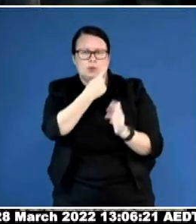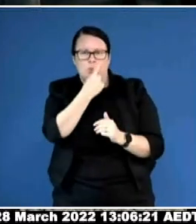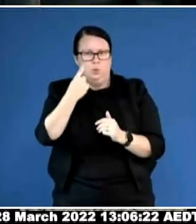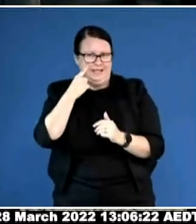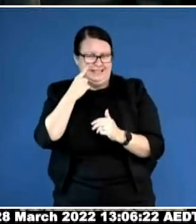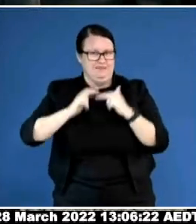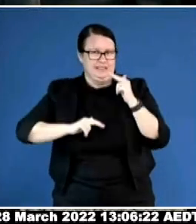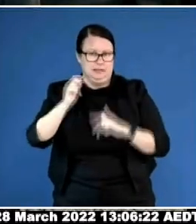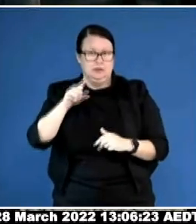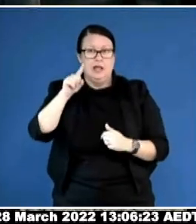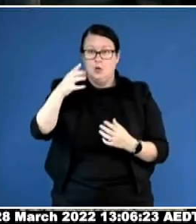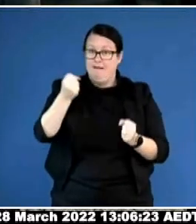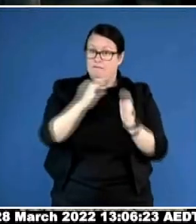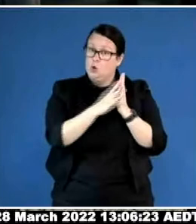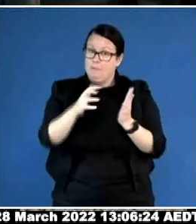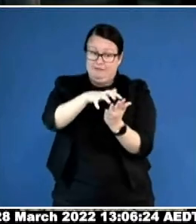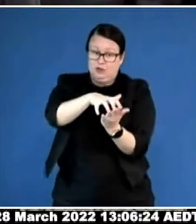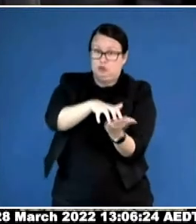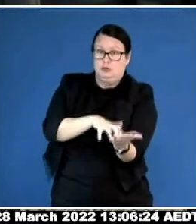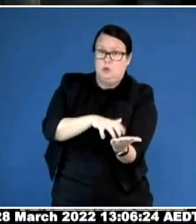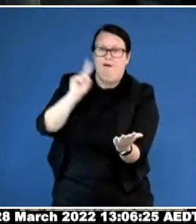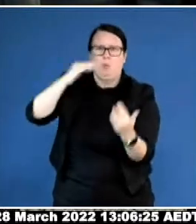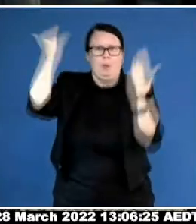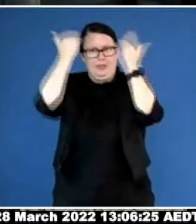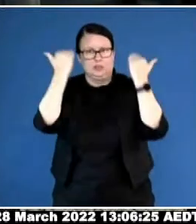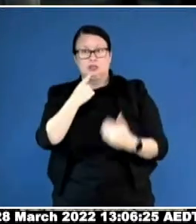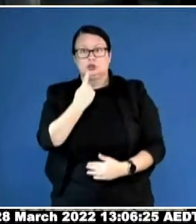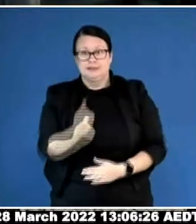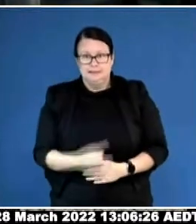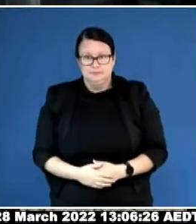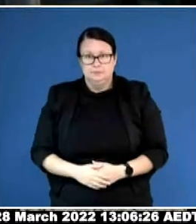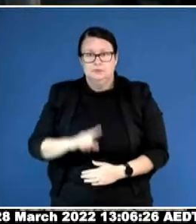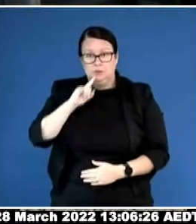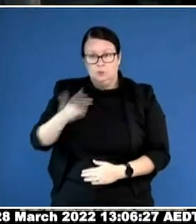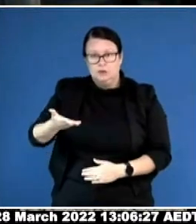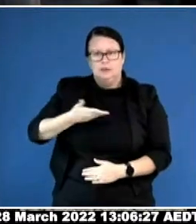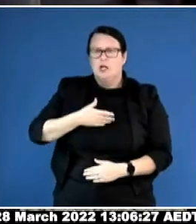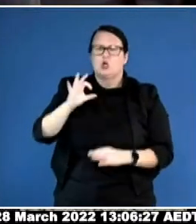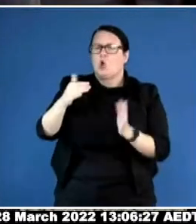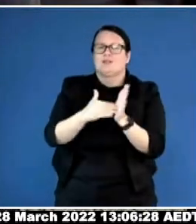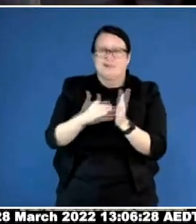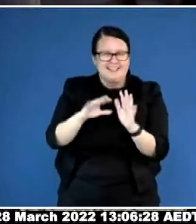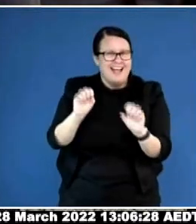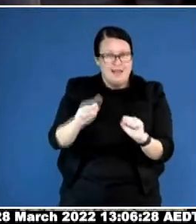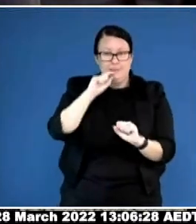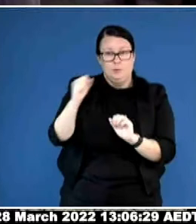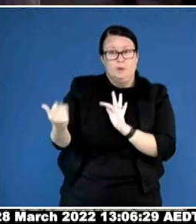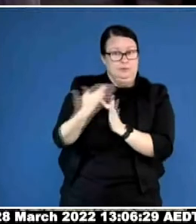copy of the transcript of the sentencing remarks. So I think you're going to provide send those to us, not today, but you'll send those through to